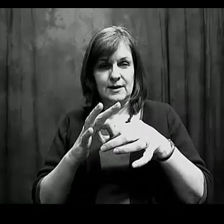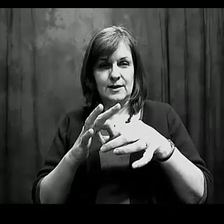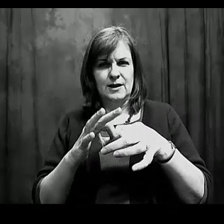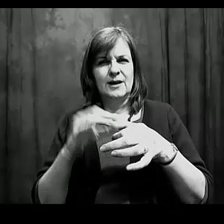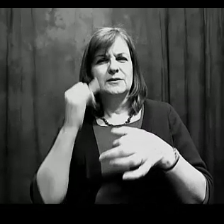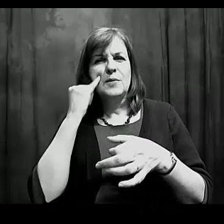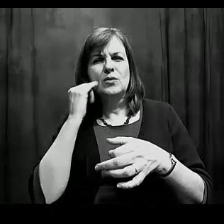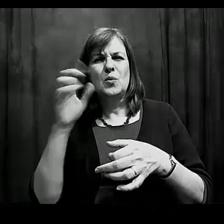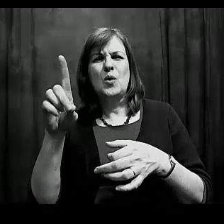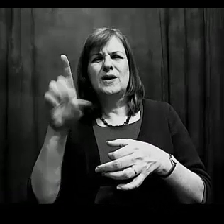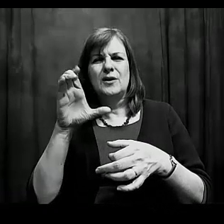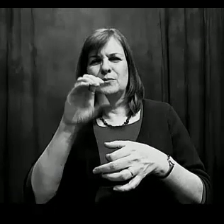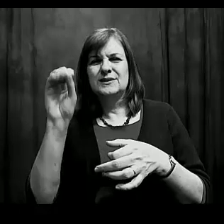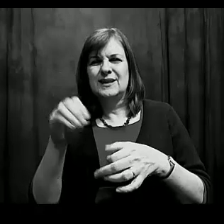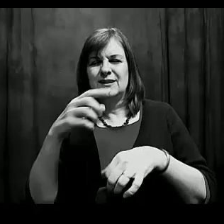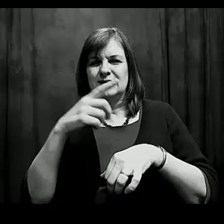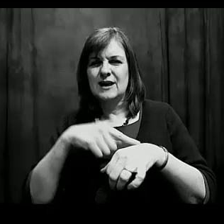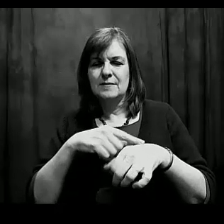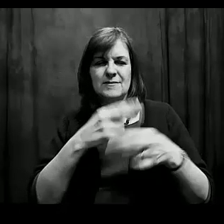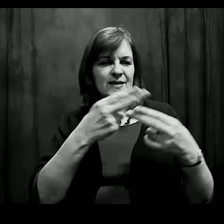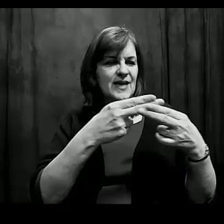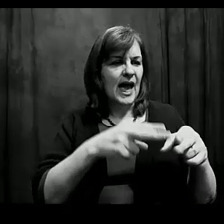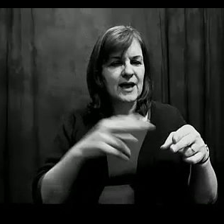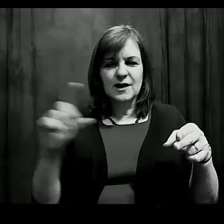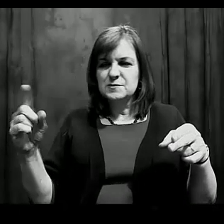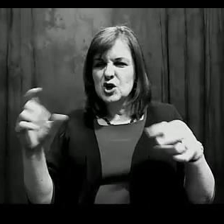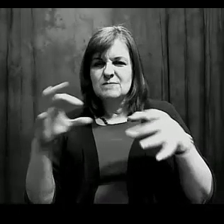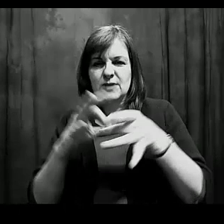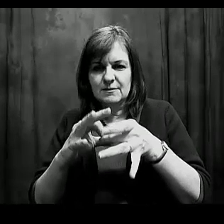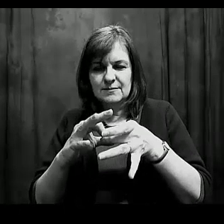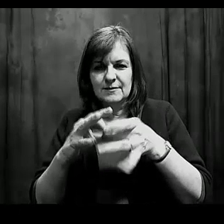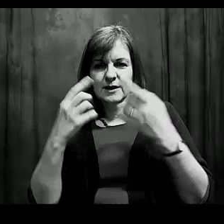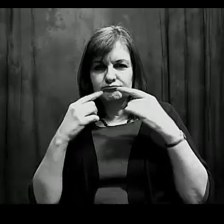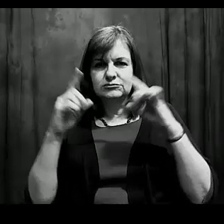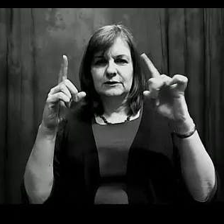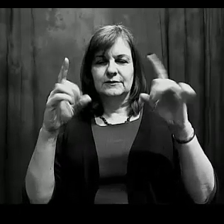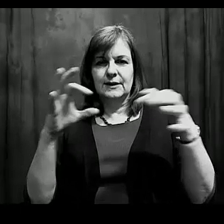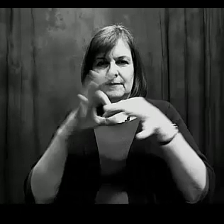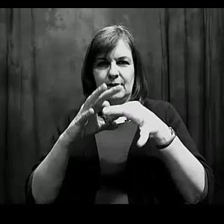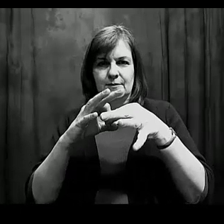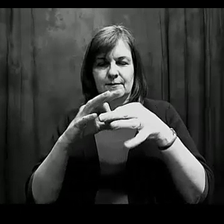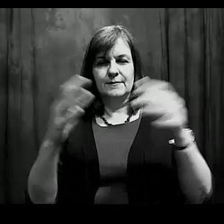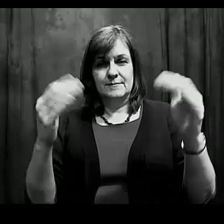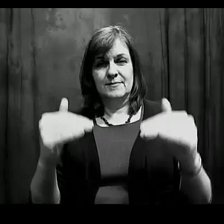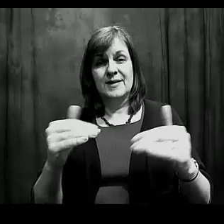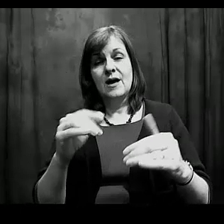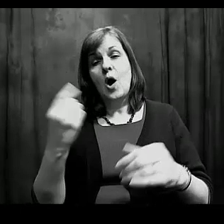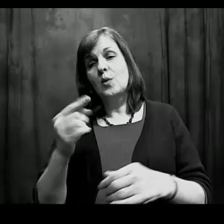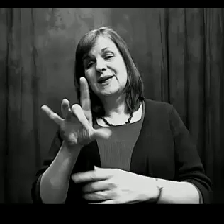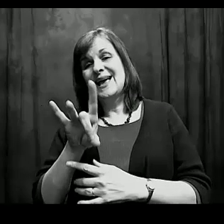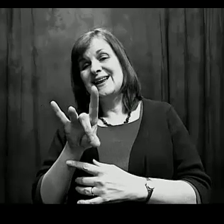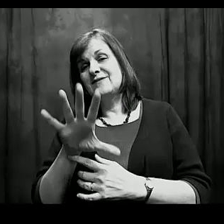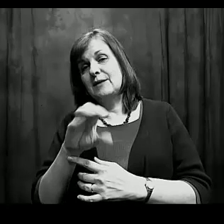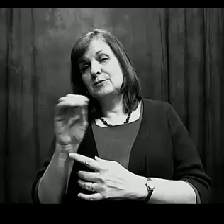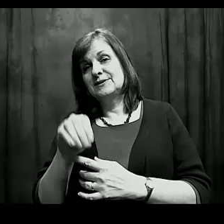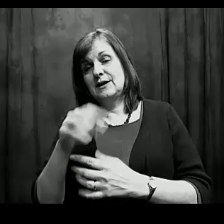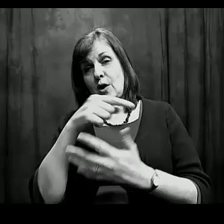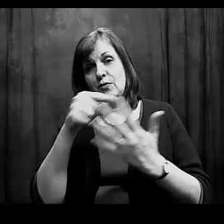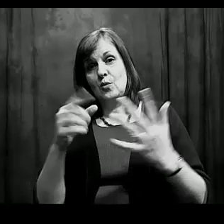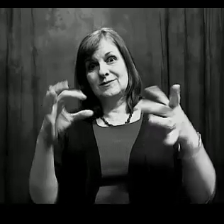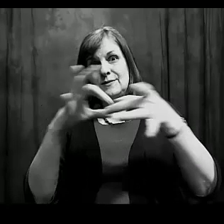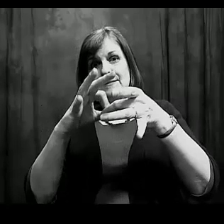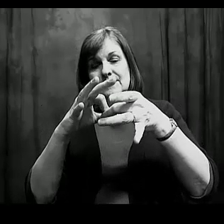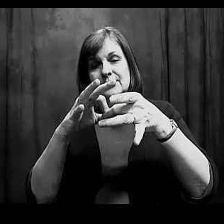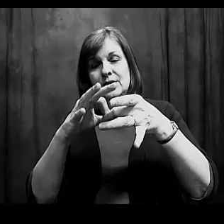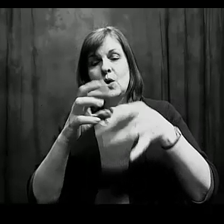egg 100% of the time, so we get some sort of contact, only 85% of those will